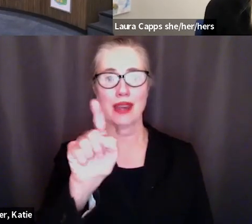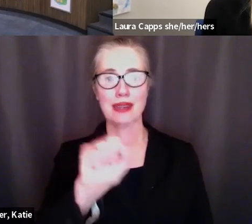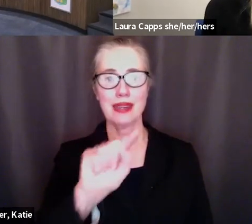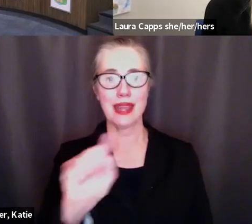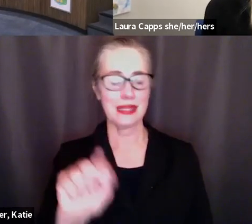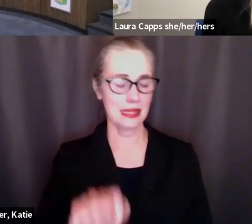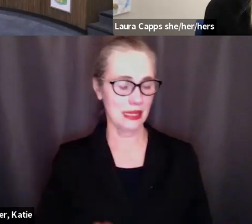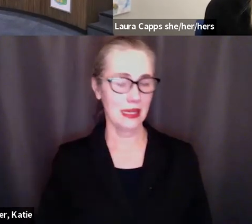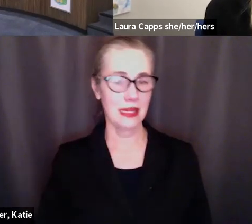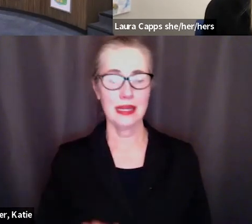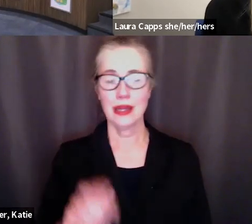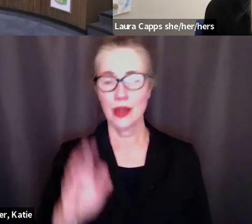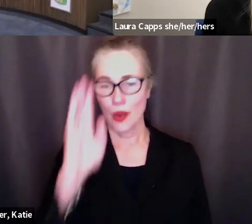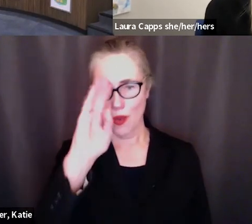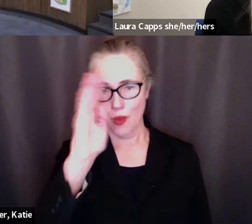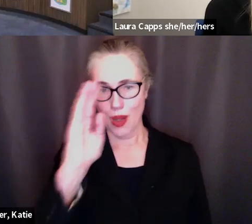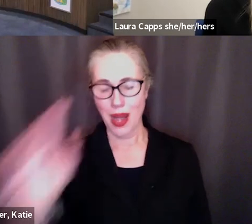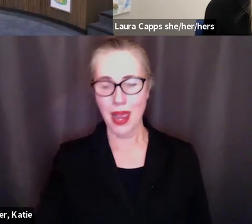hola